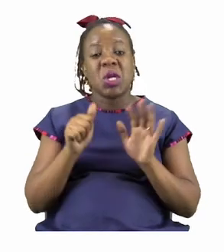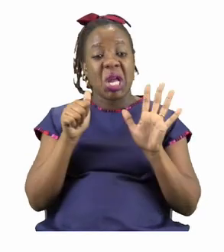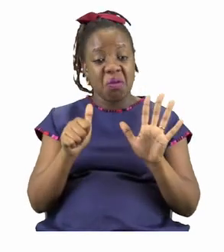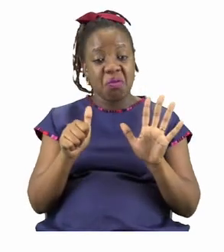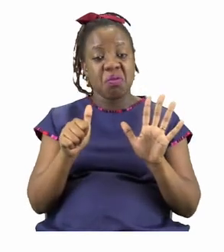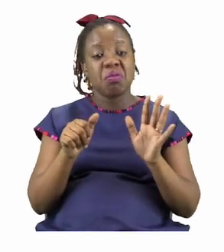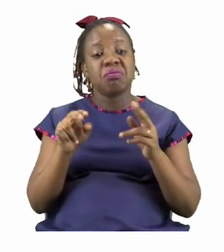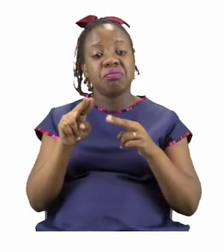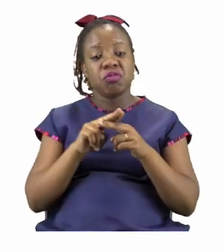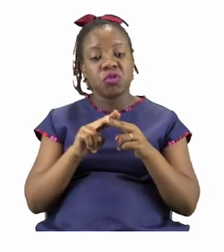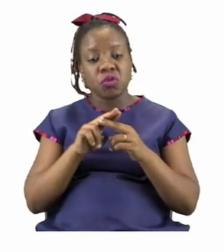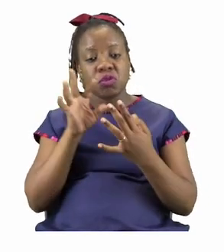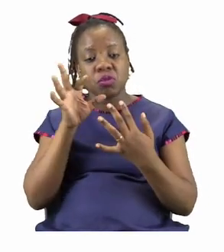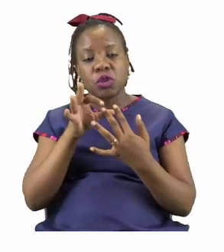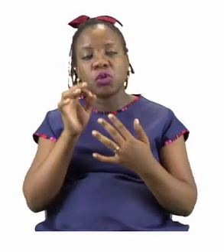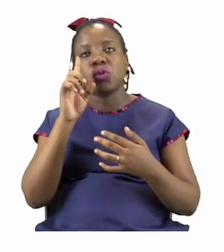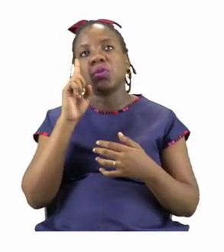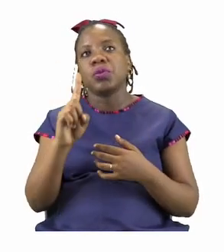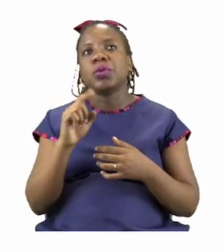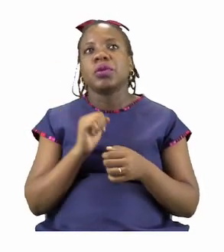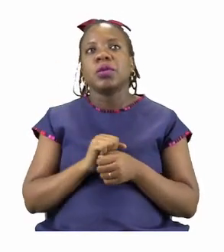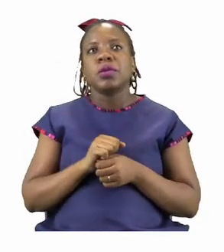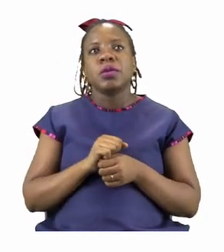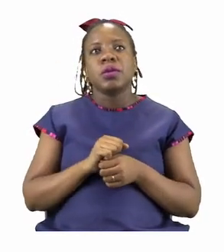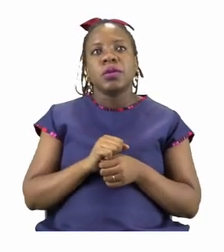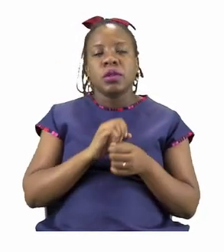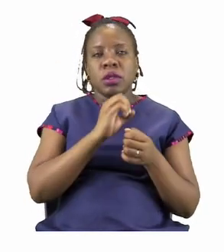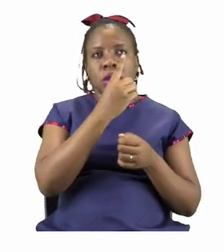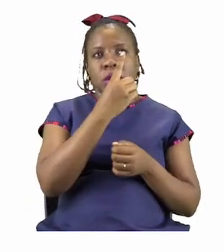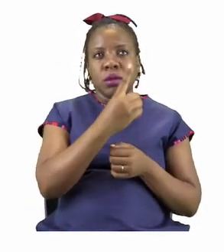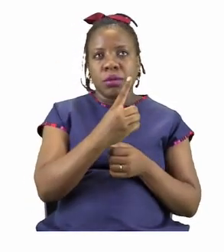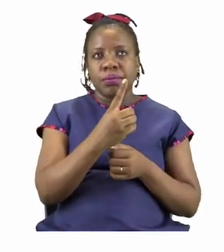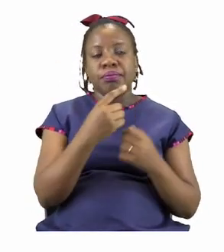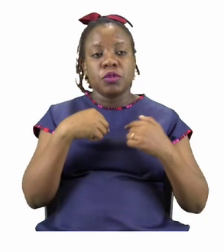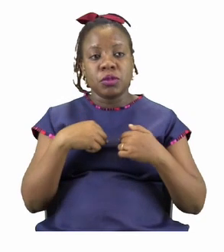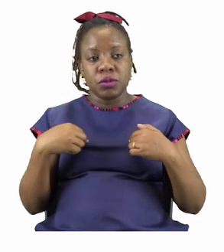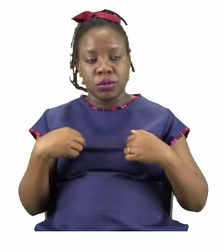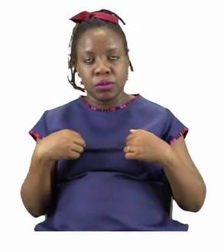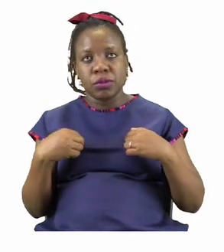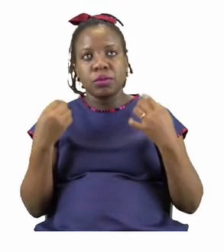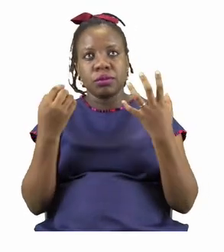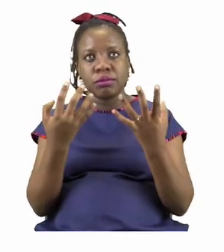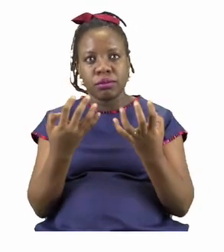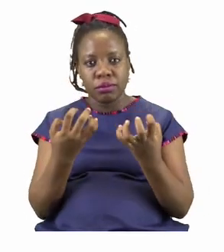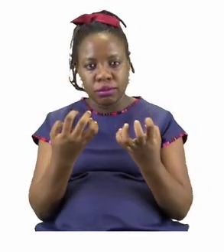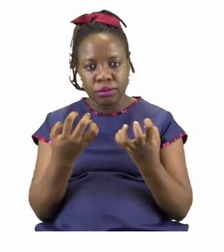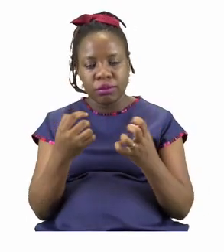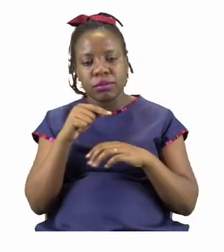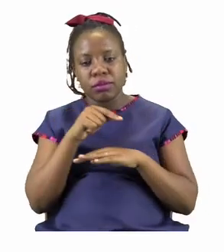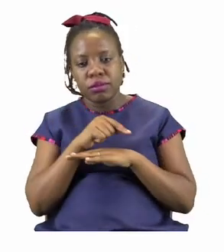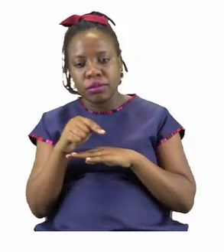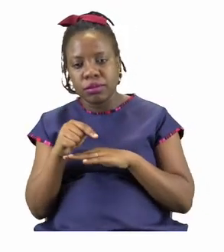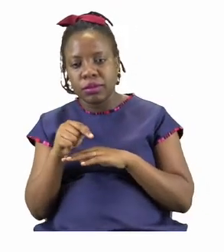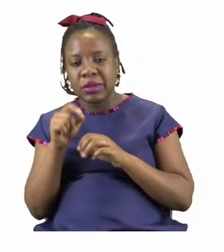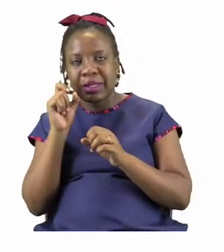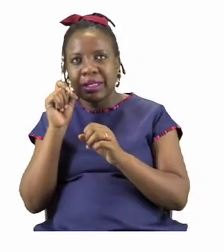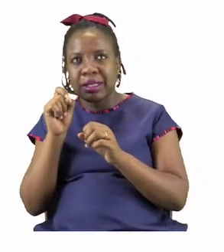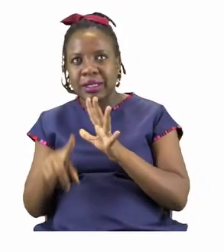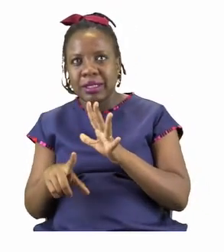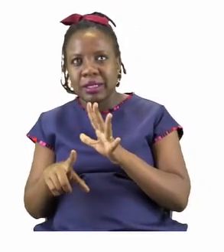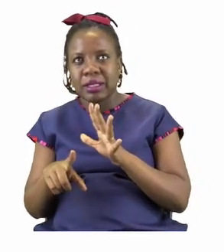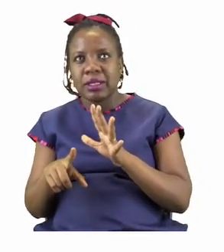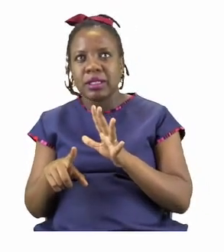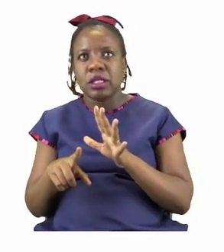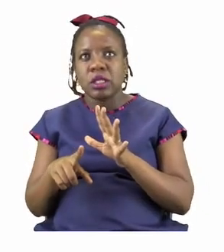at the first sentence. The first sentence reads, we need a blank space, eggs